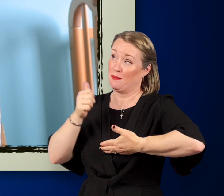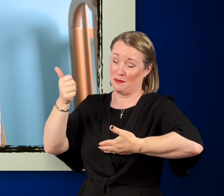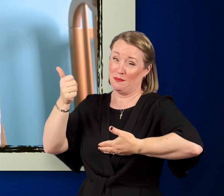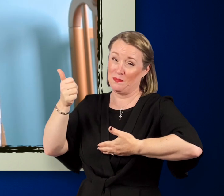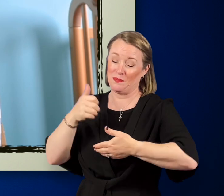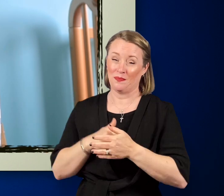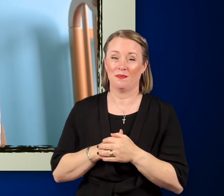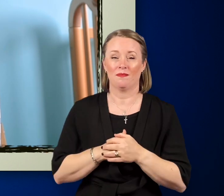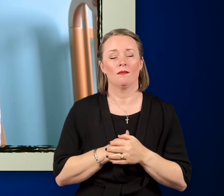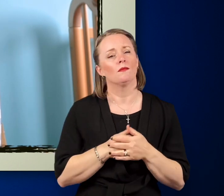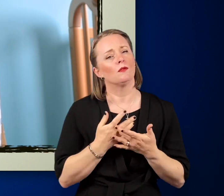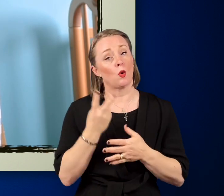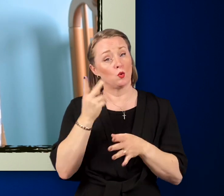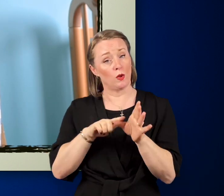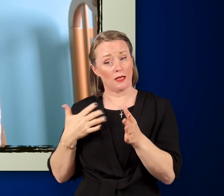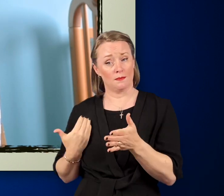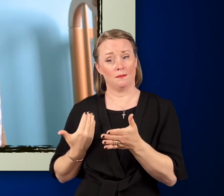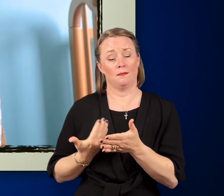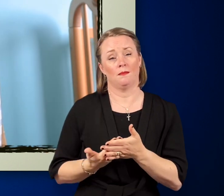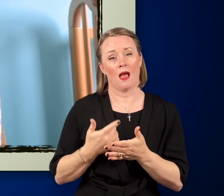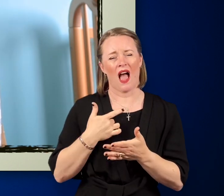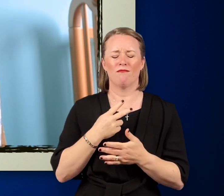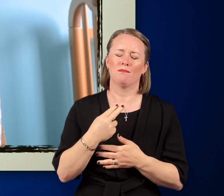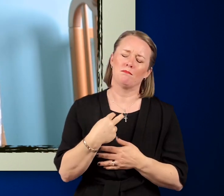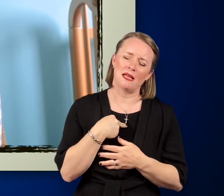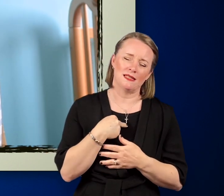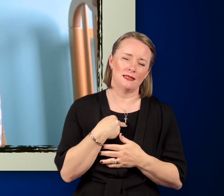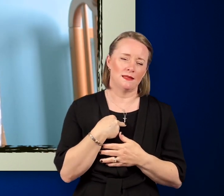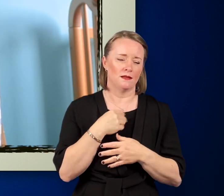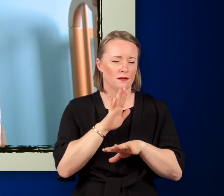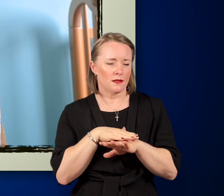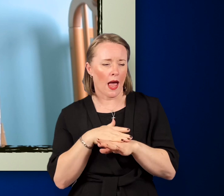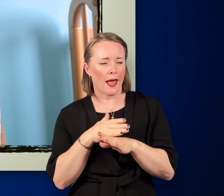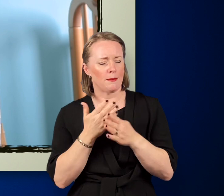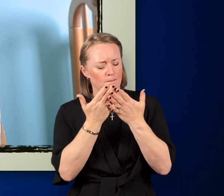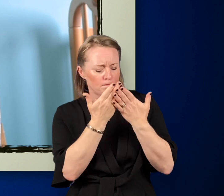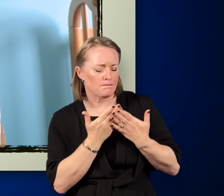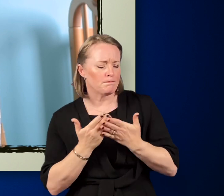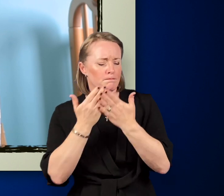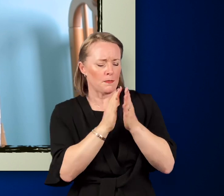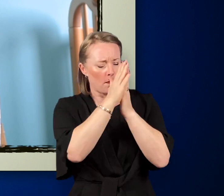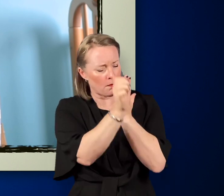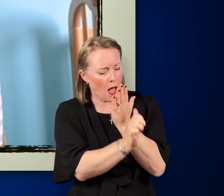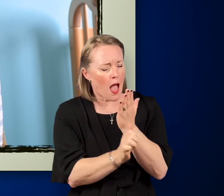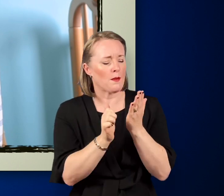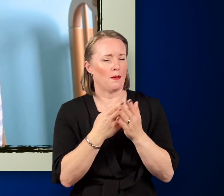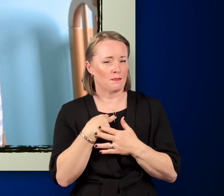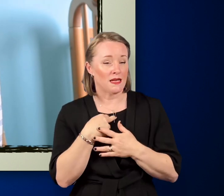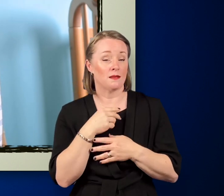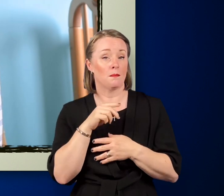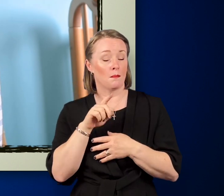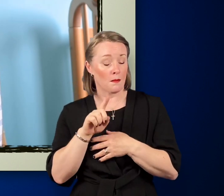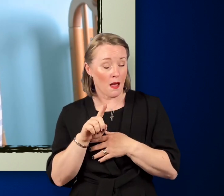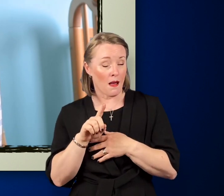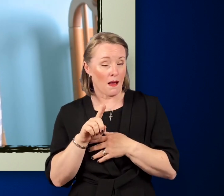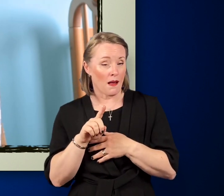the last nearly 2 years, when I've been missing the sort of grown-up Bible time that I used to have, what I have been able to